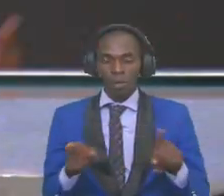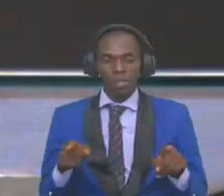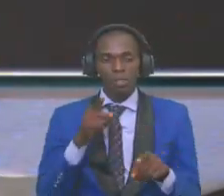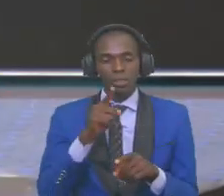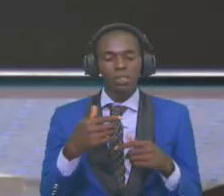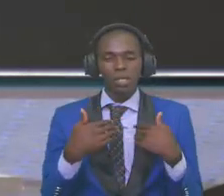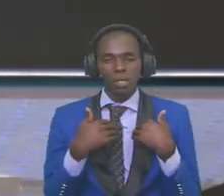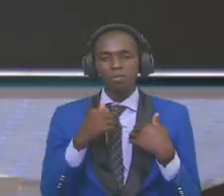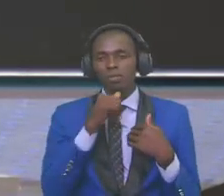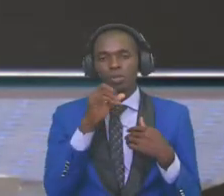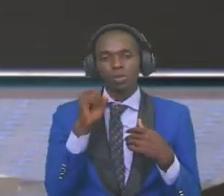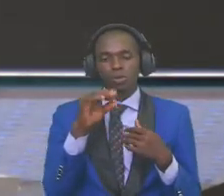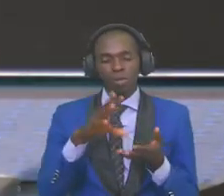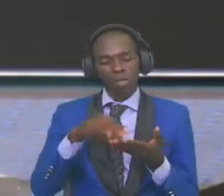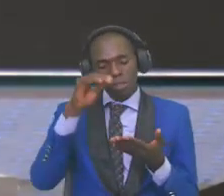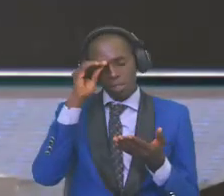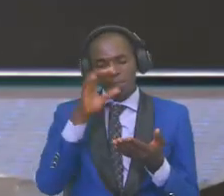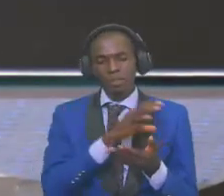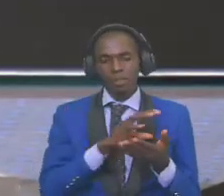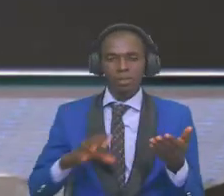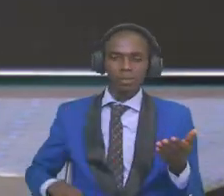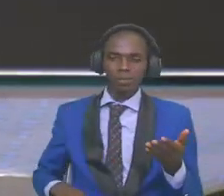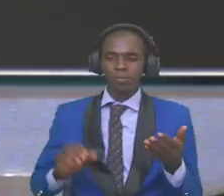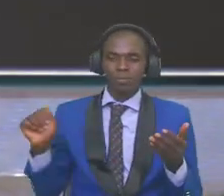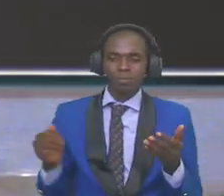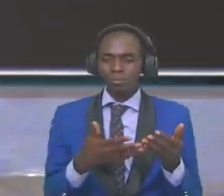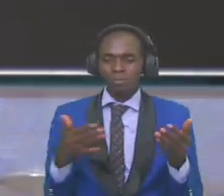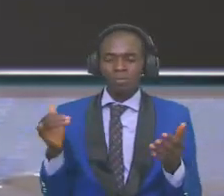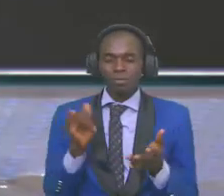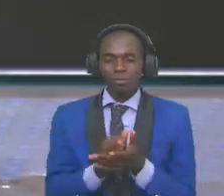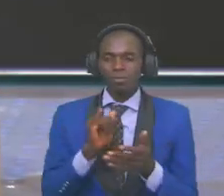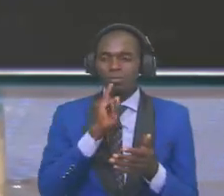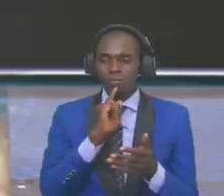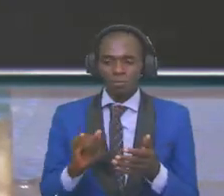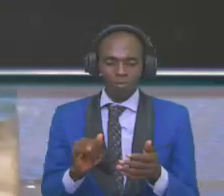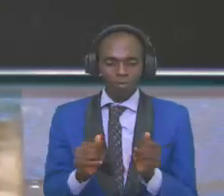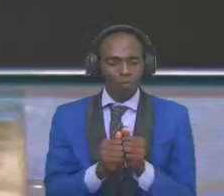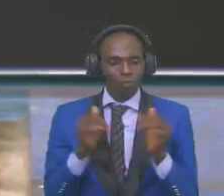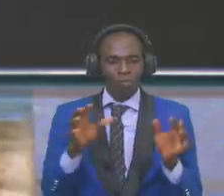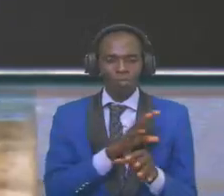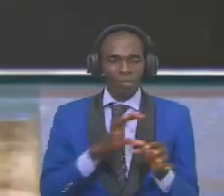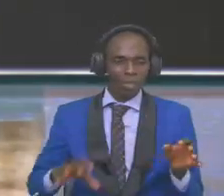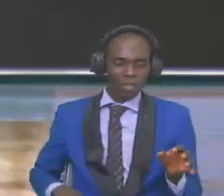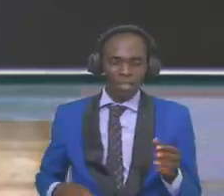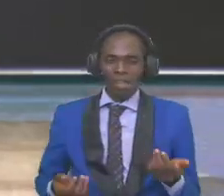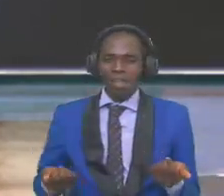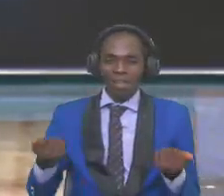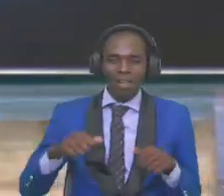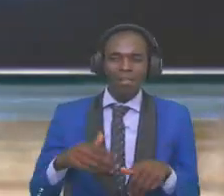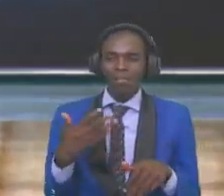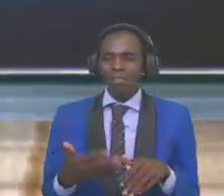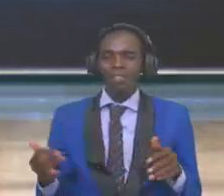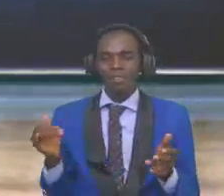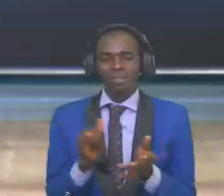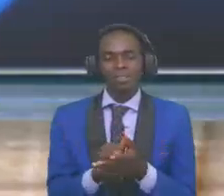so learned Christ. Anything that is Christless, anything that's